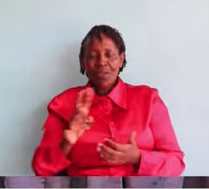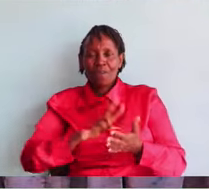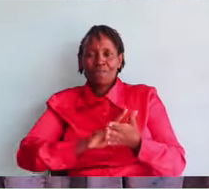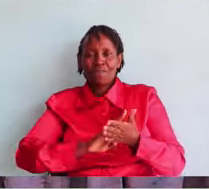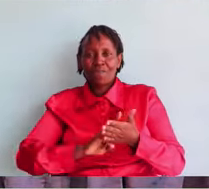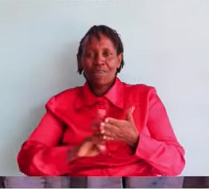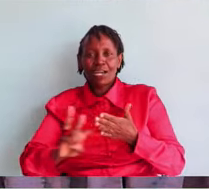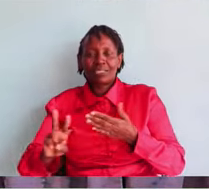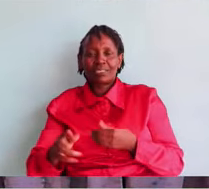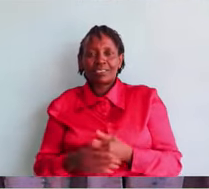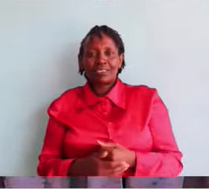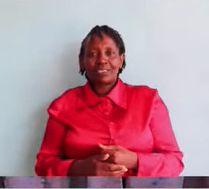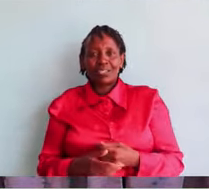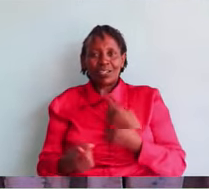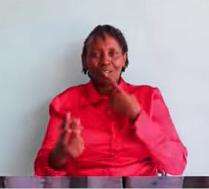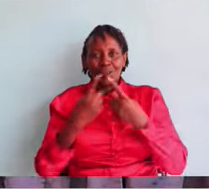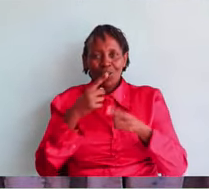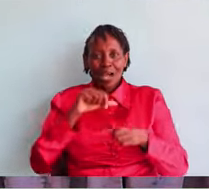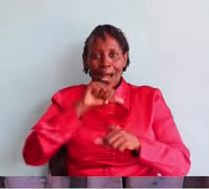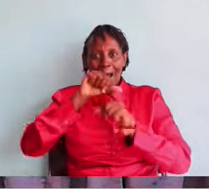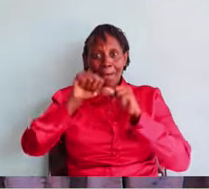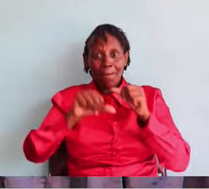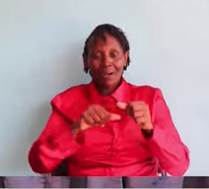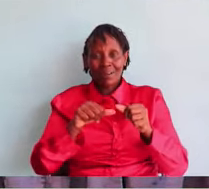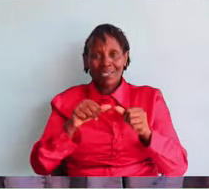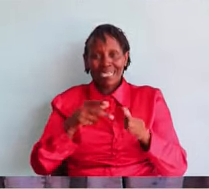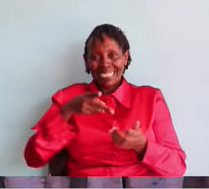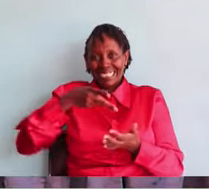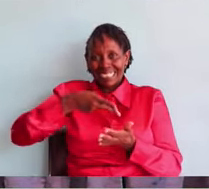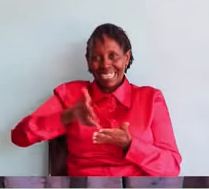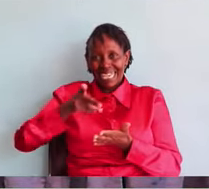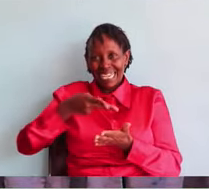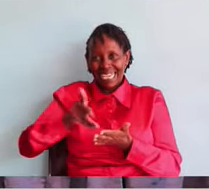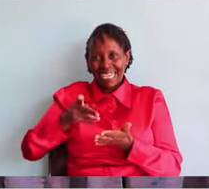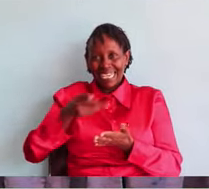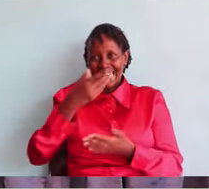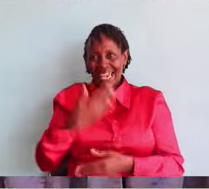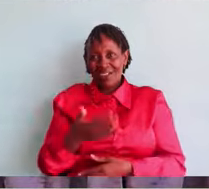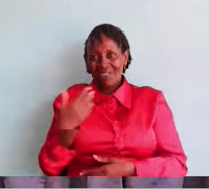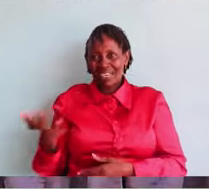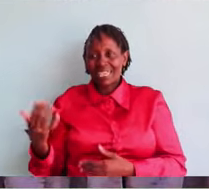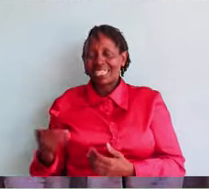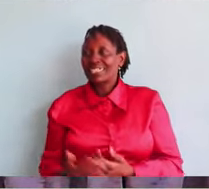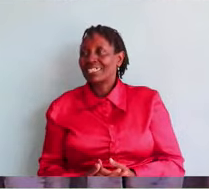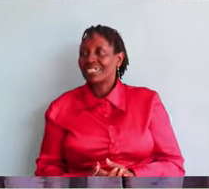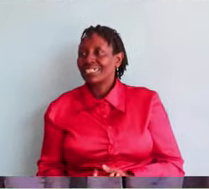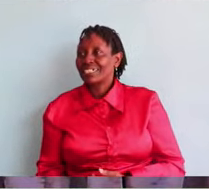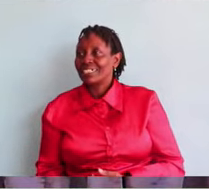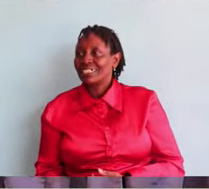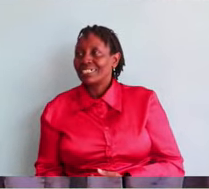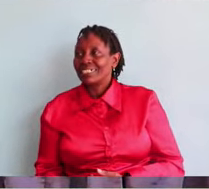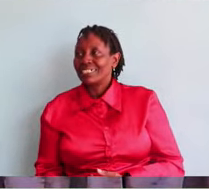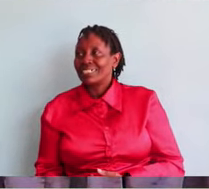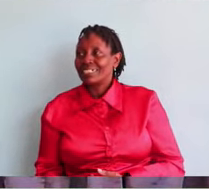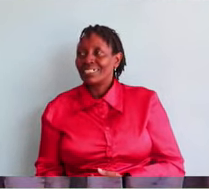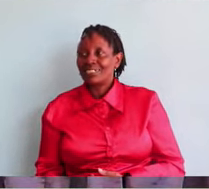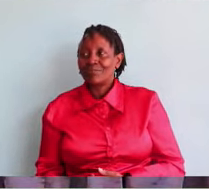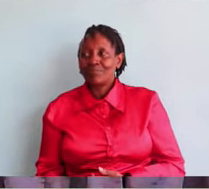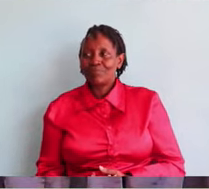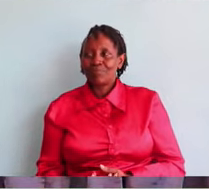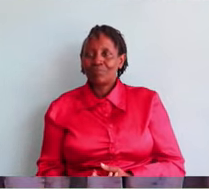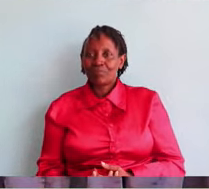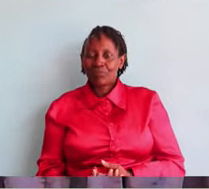that passage talks about people selling everything that they had and bringing it in. And I tried to research a bit, reading